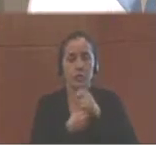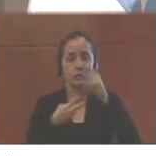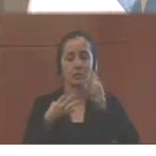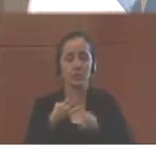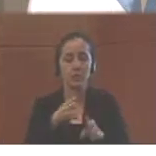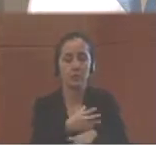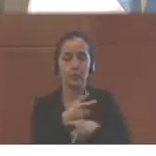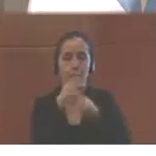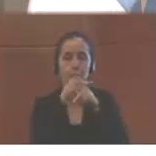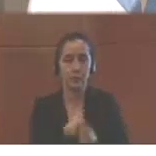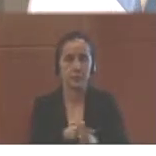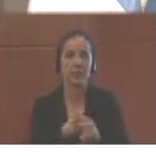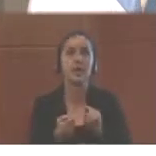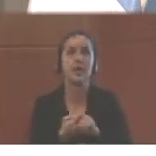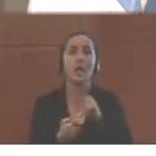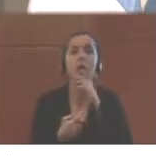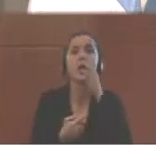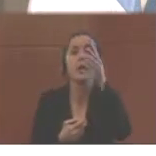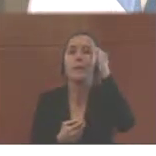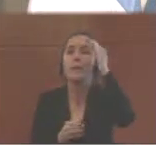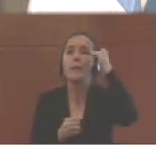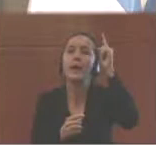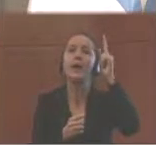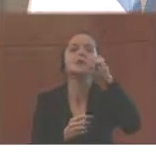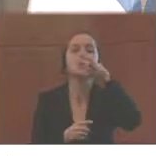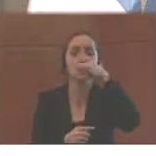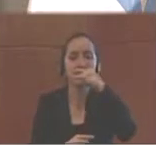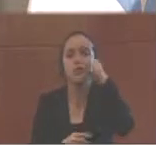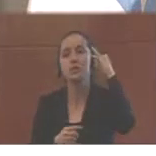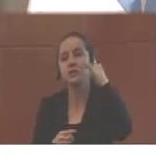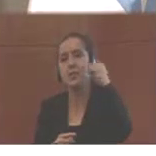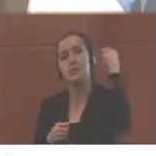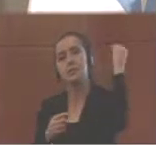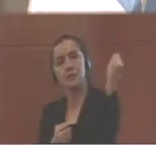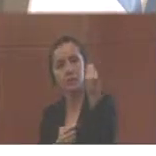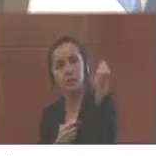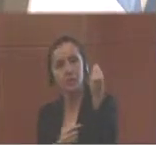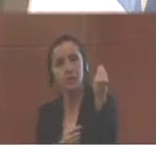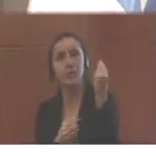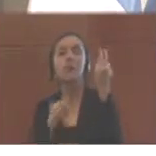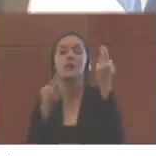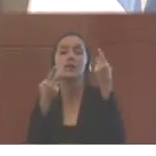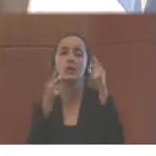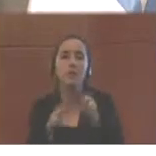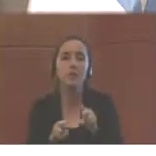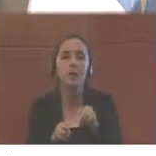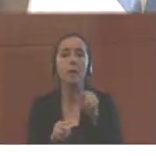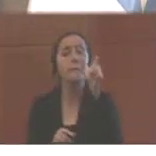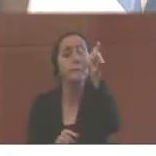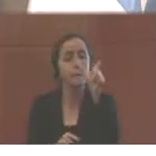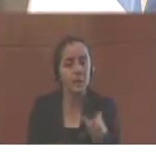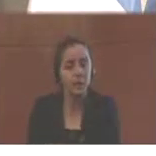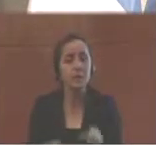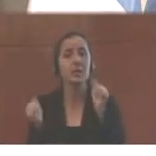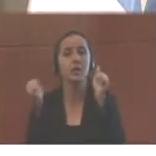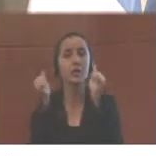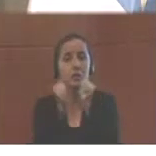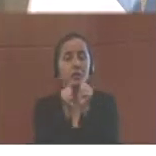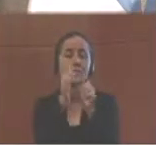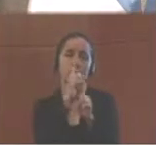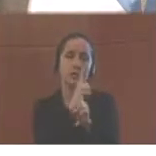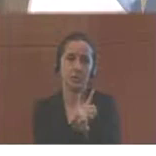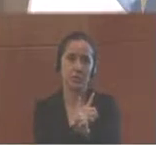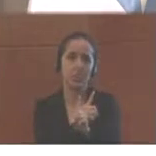protection, addressed geared towards youths and including